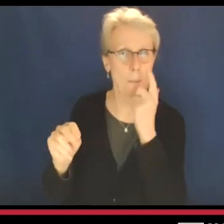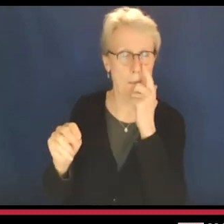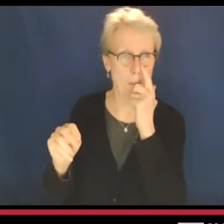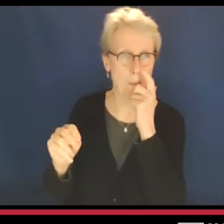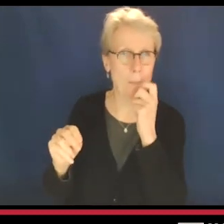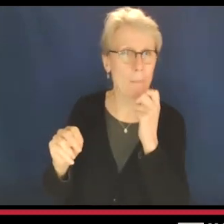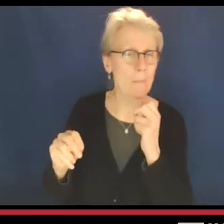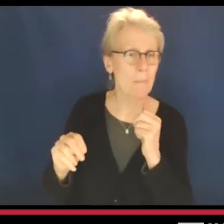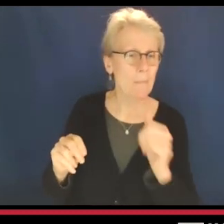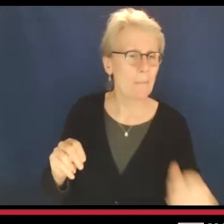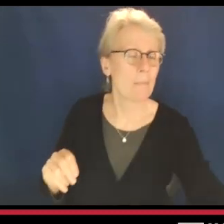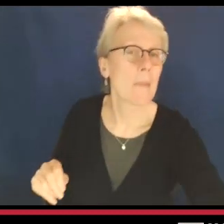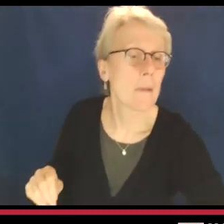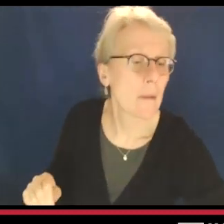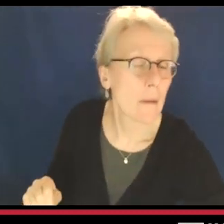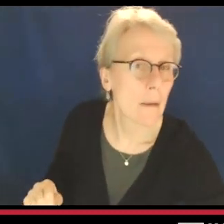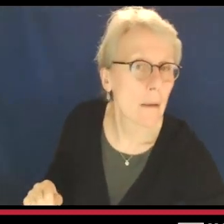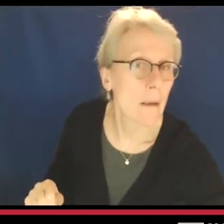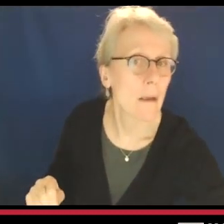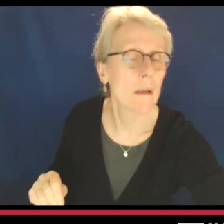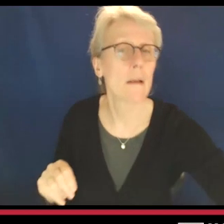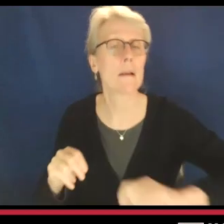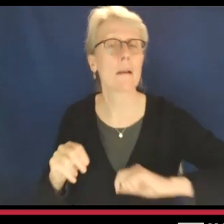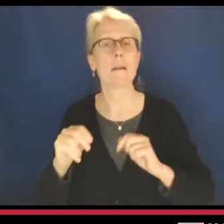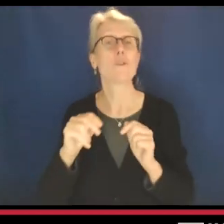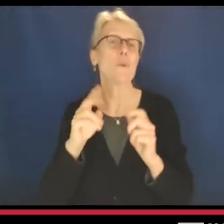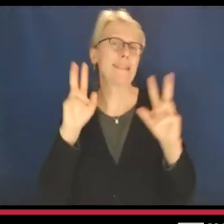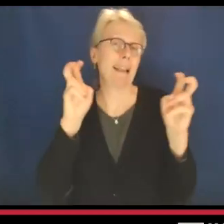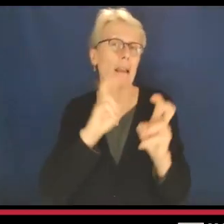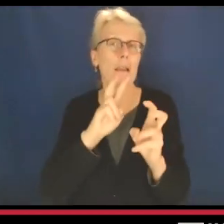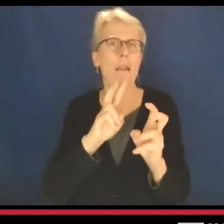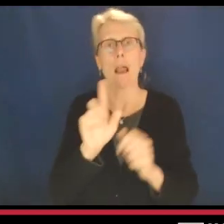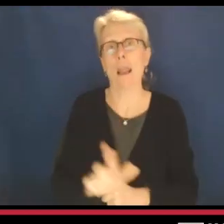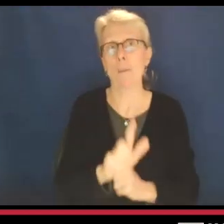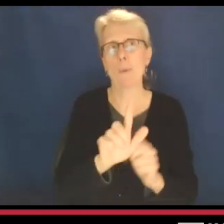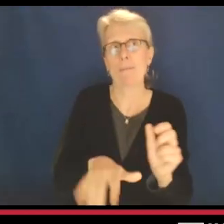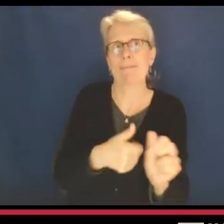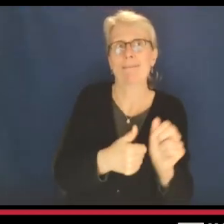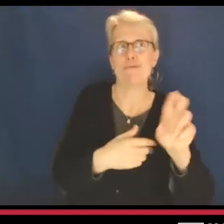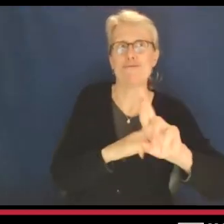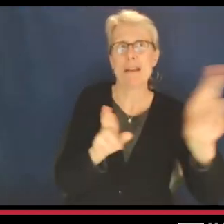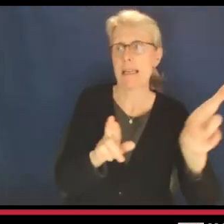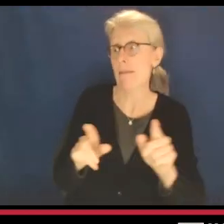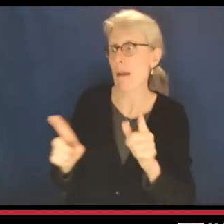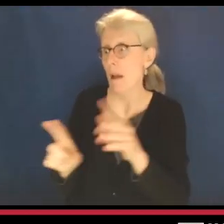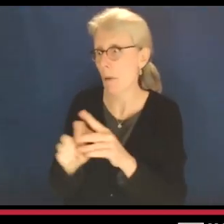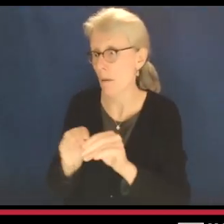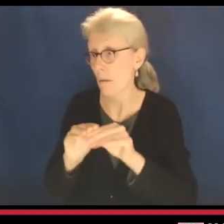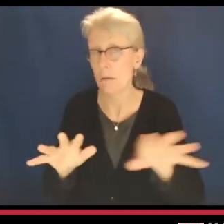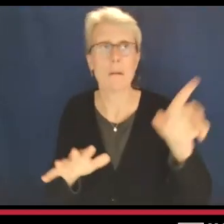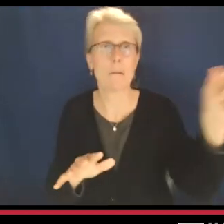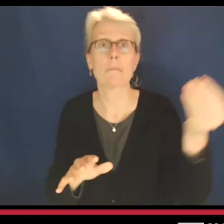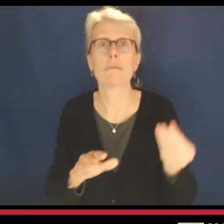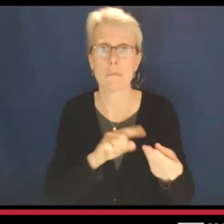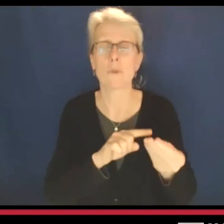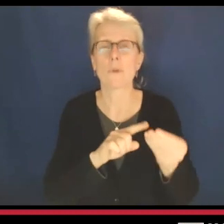well as if you're lucky, as a way to have something on the shelf that could then be scaled up in production. And